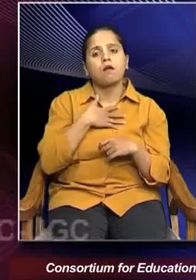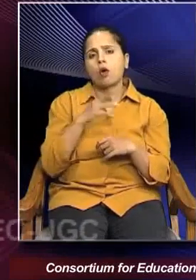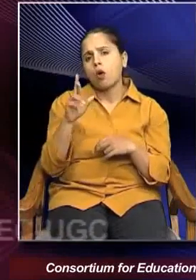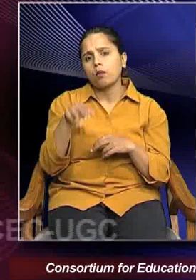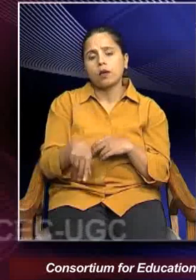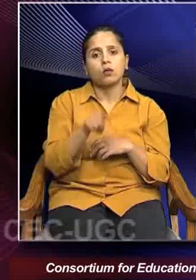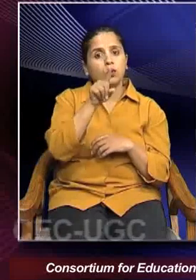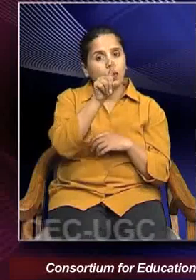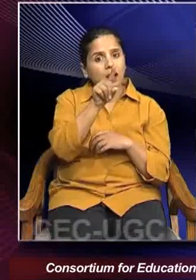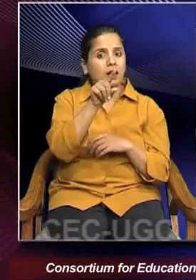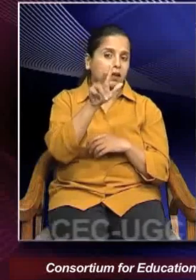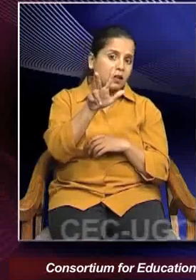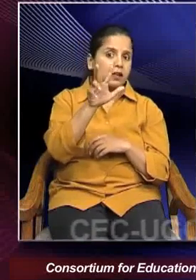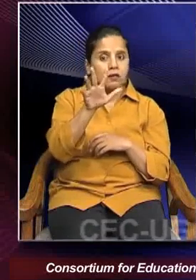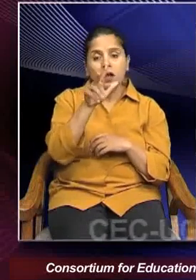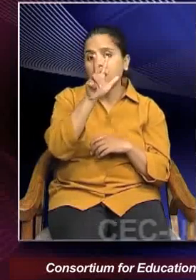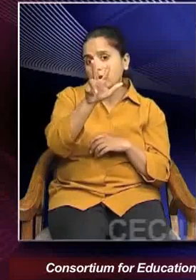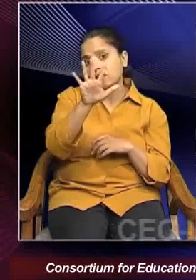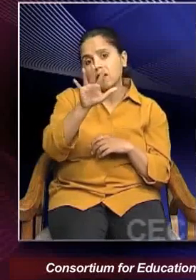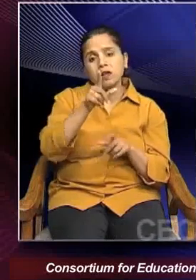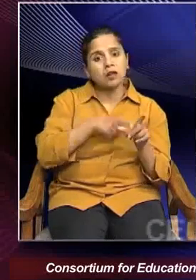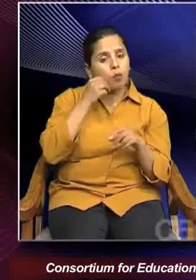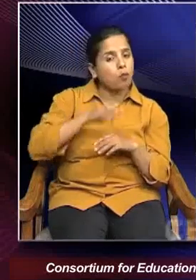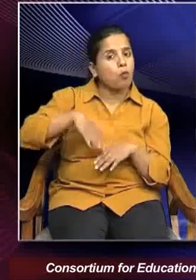than 85 years. They have a long period of time